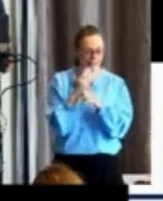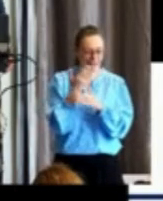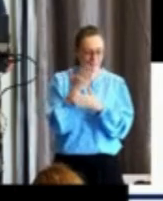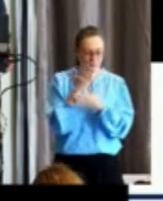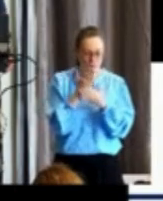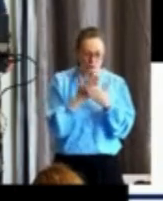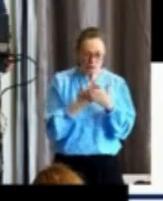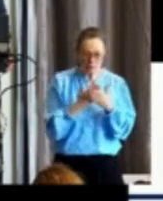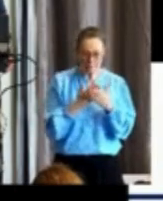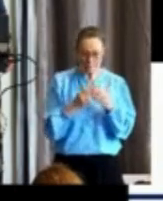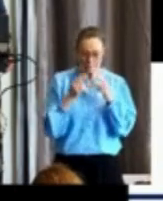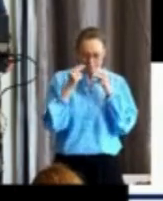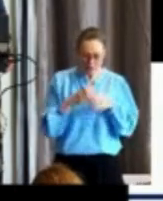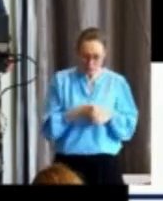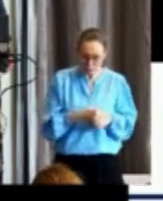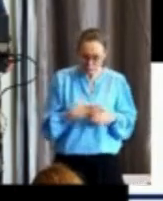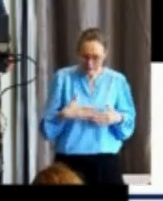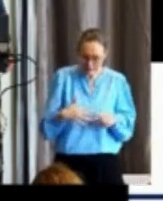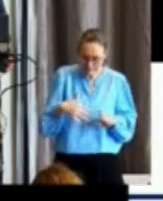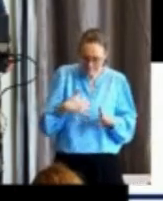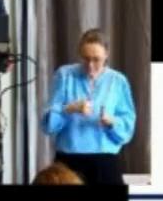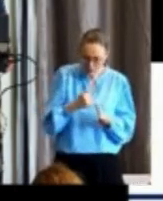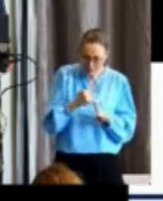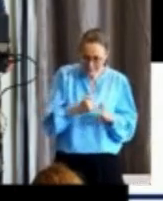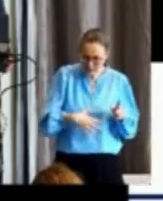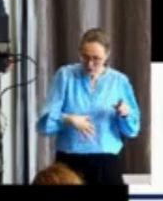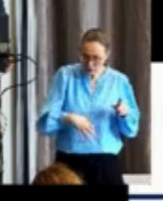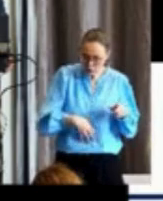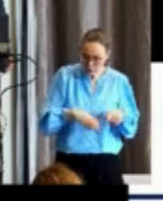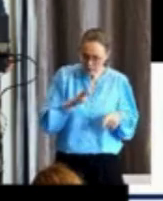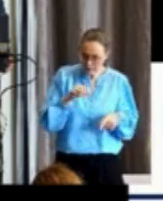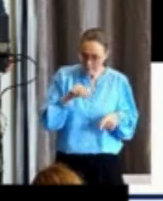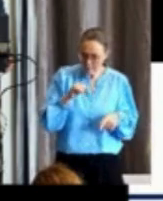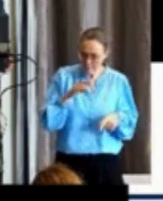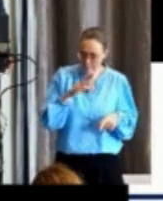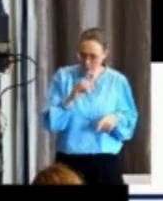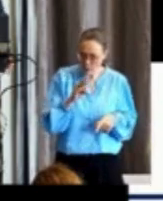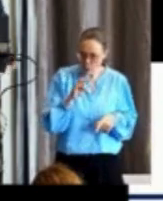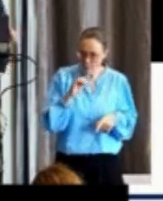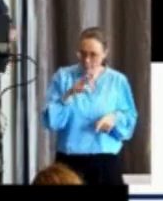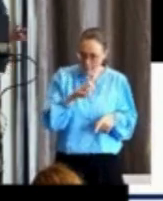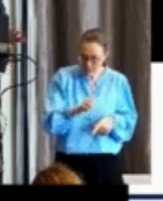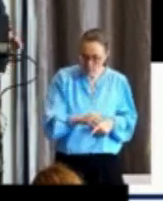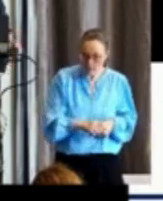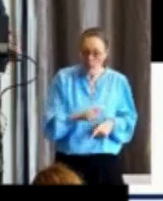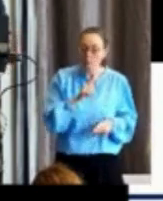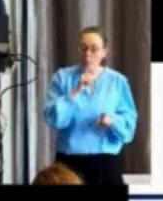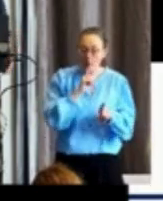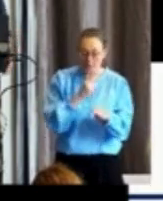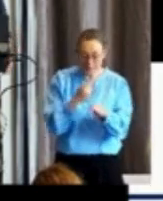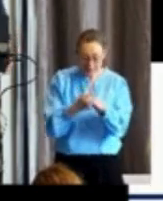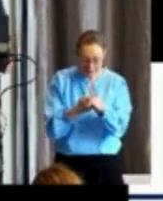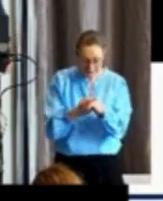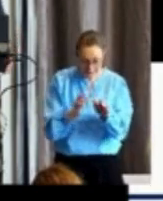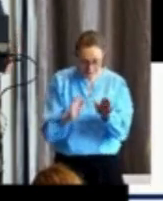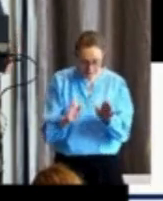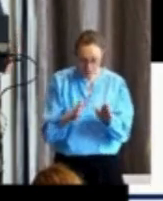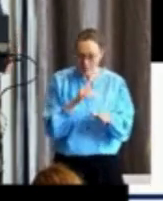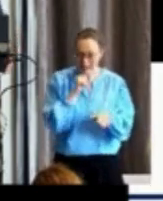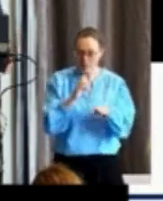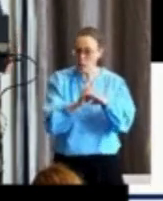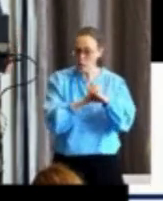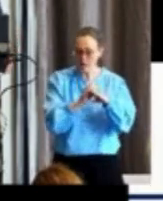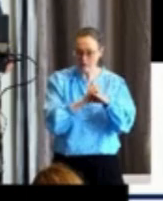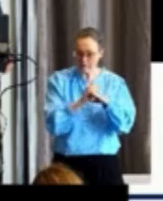innate inflammatory background in the gut microbiome that may be leading to this disease. But I do need to stress that we don't have enough